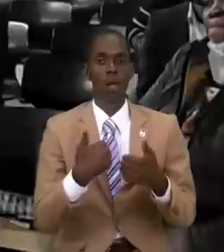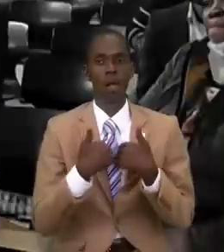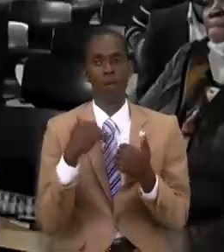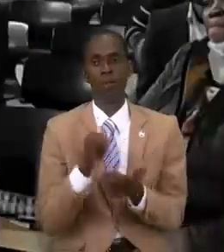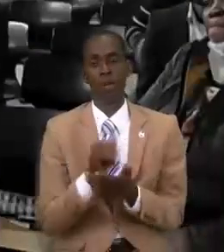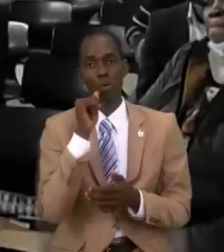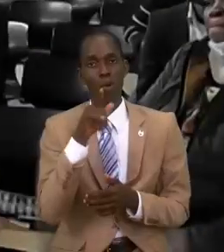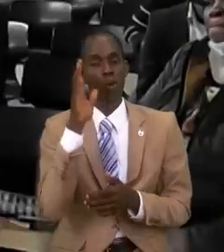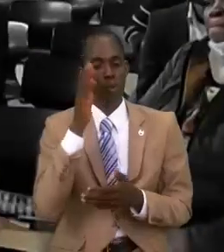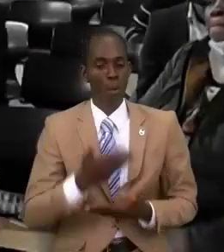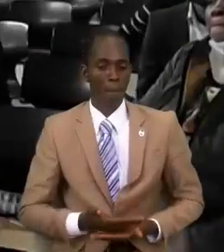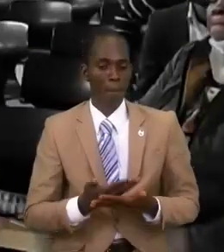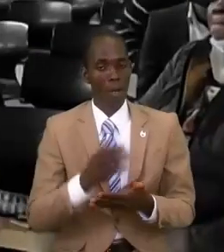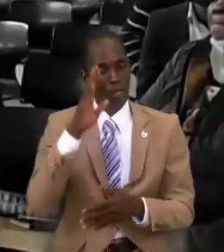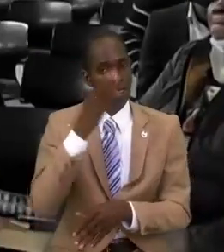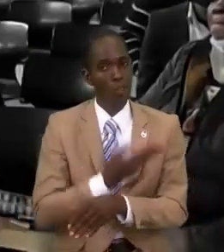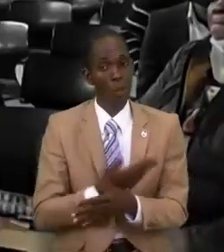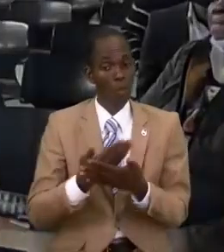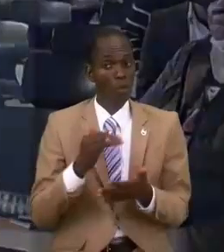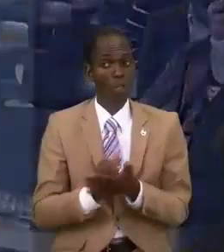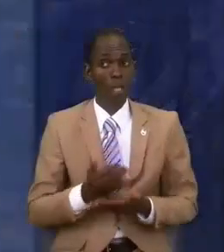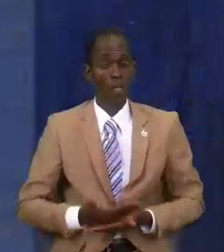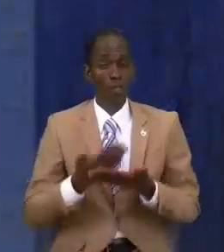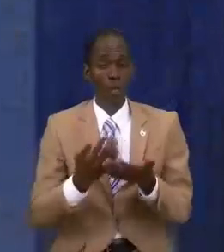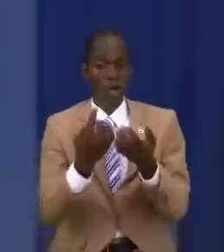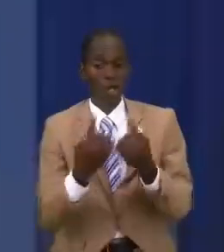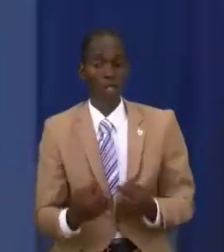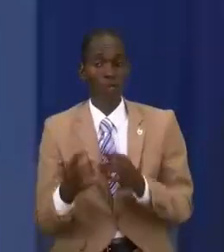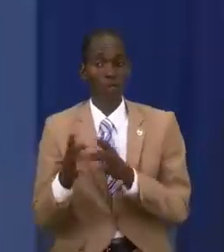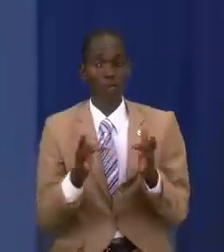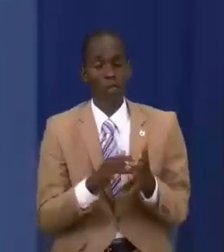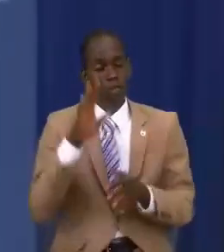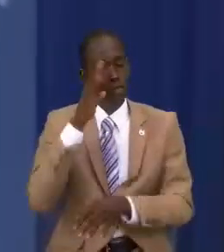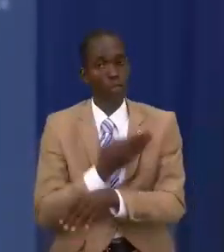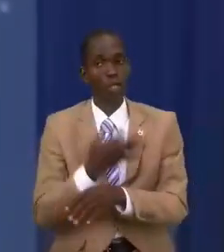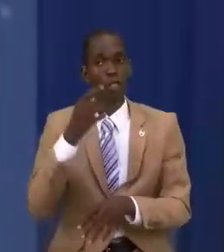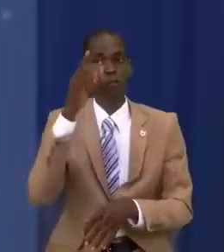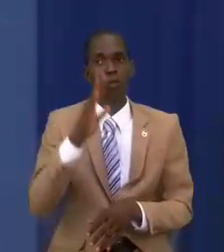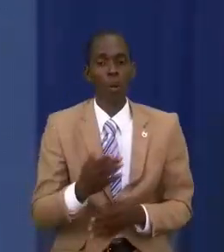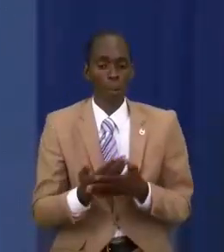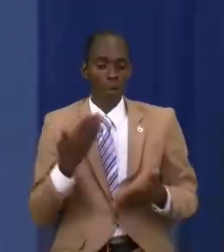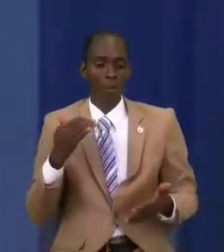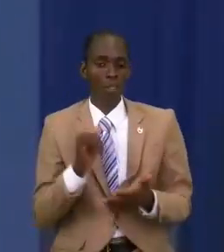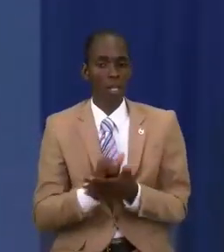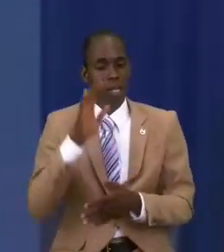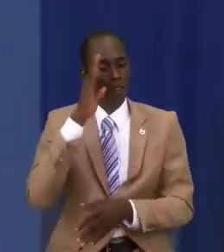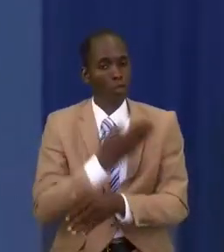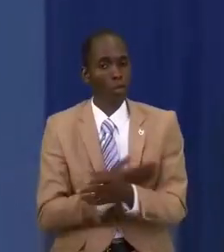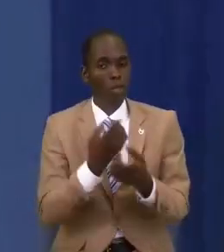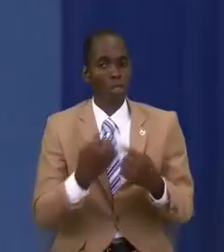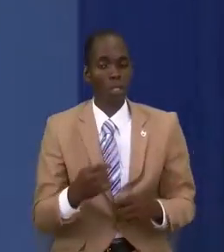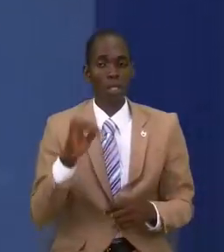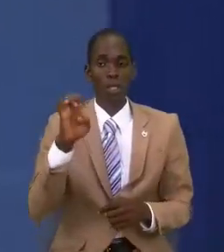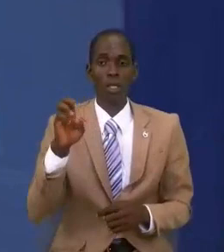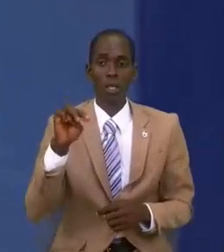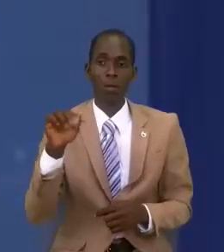son came, Jesus Christ, before that son came, Emmanuel, all the things humanity was looking for,